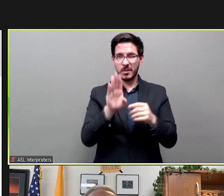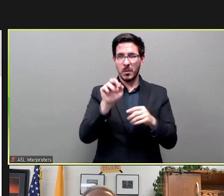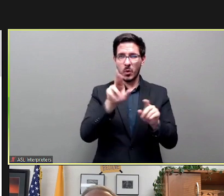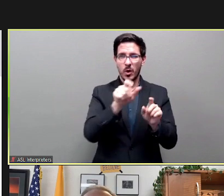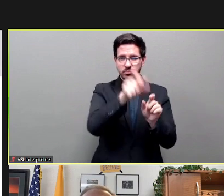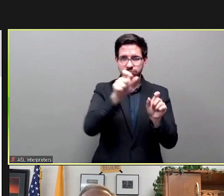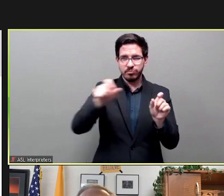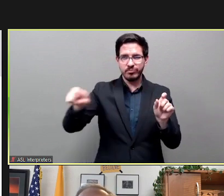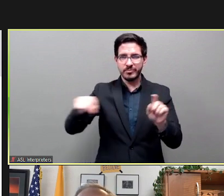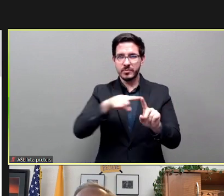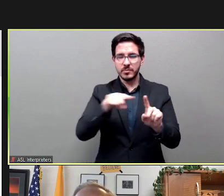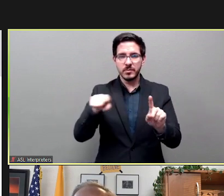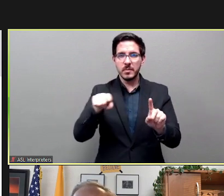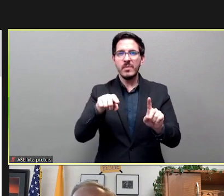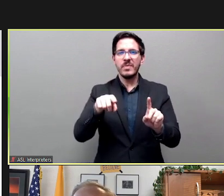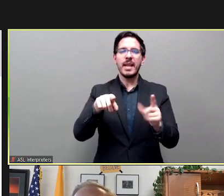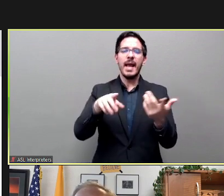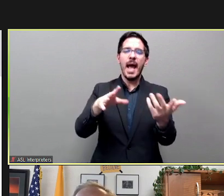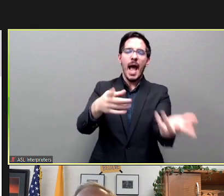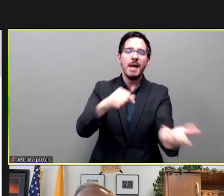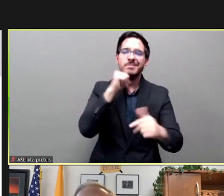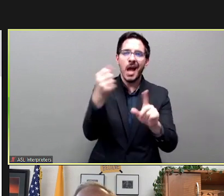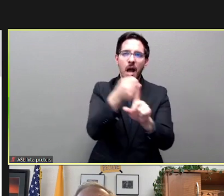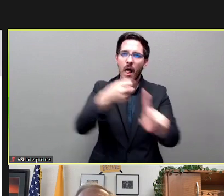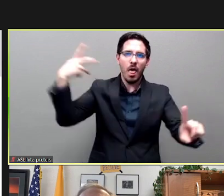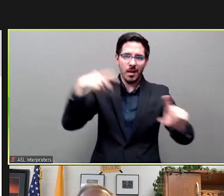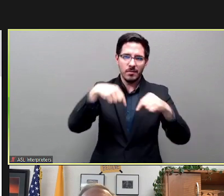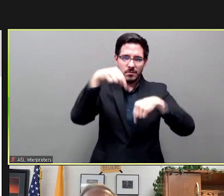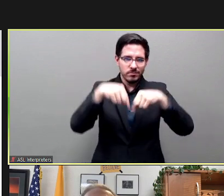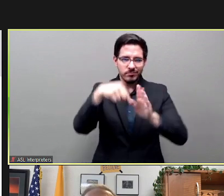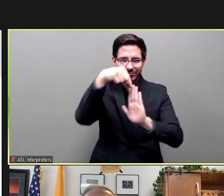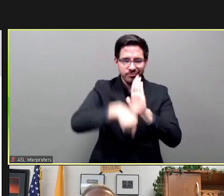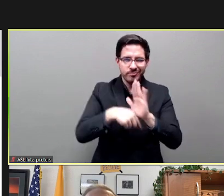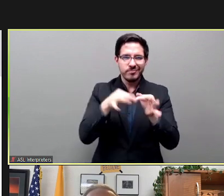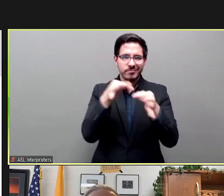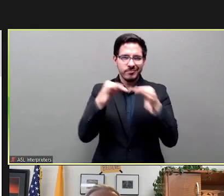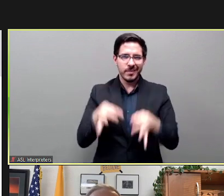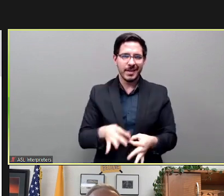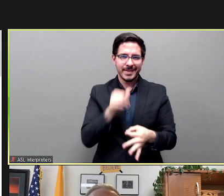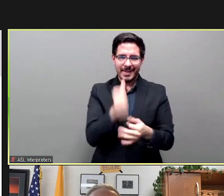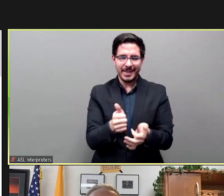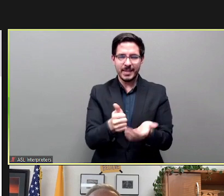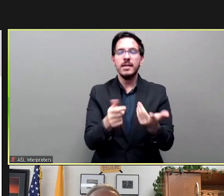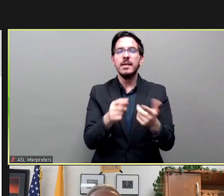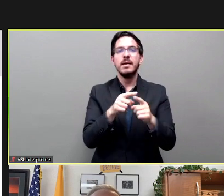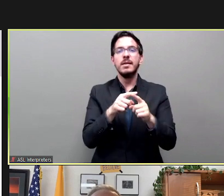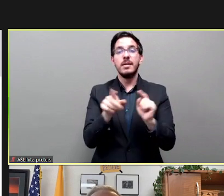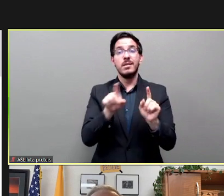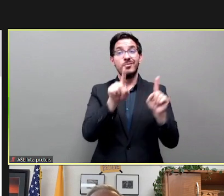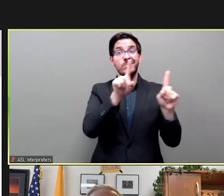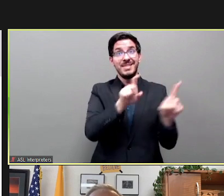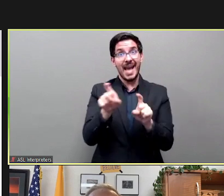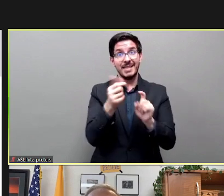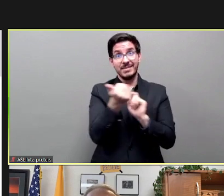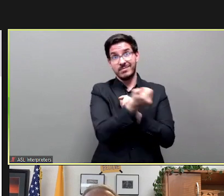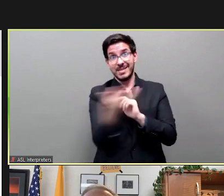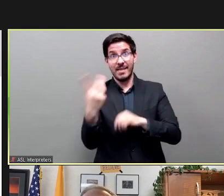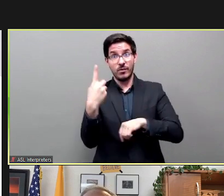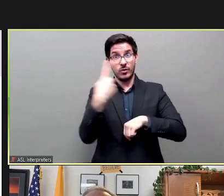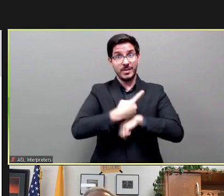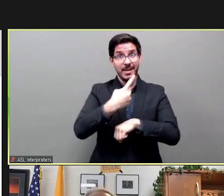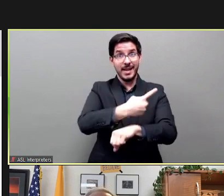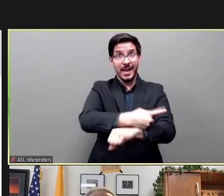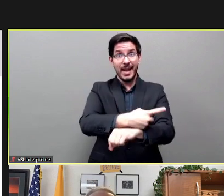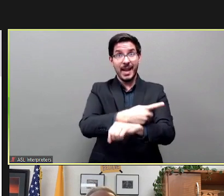I won't go into too much detail unless there are questions about this, but you testing on multiple days, and particularly right around when